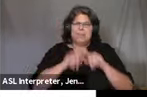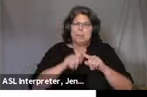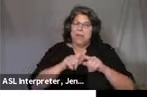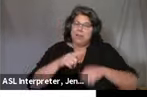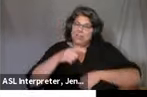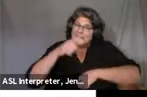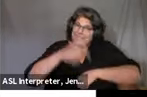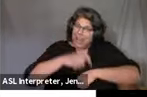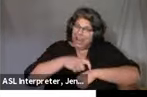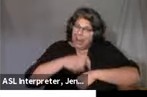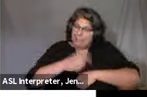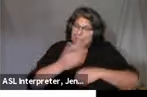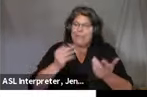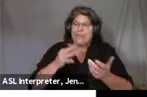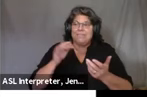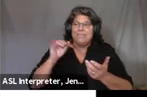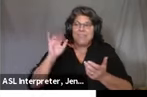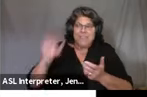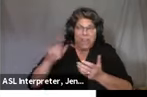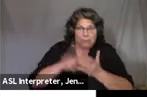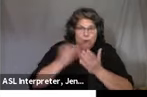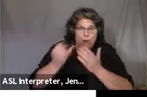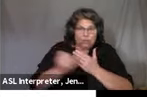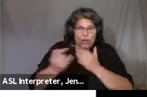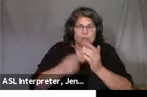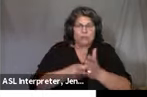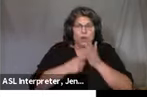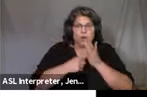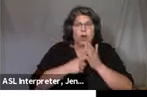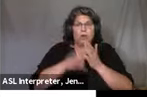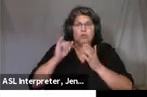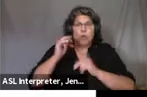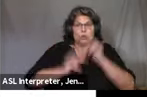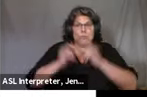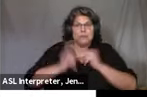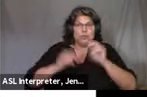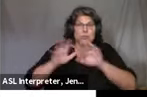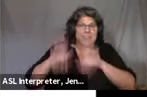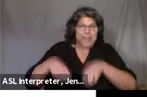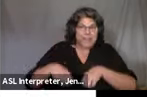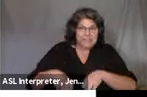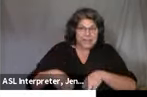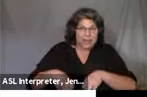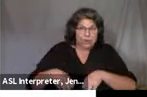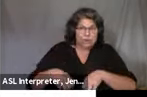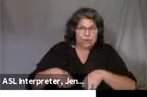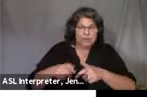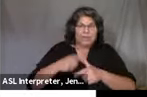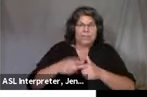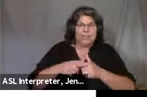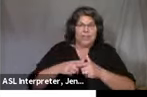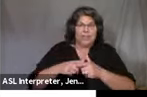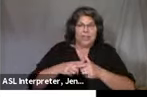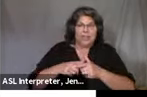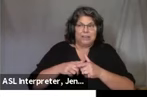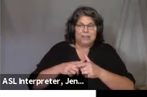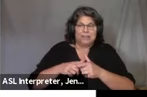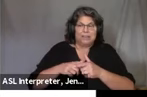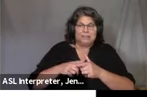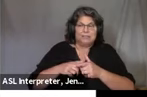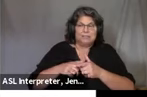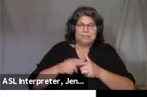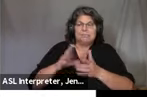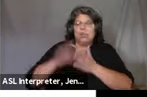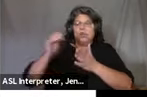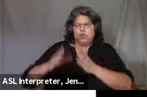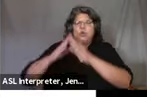if that project requires those buildings to be taken down, then it would be on the student